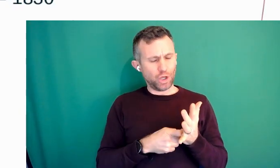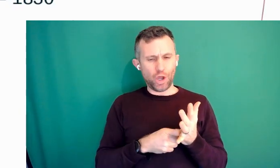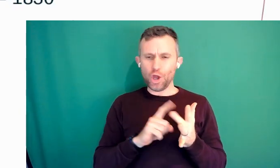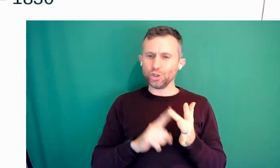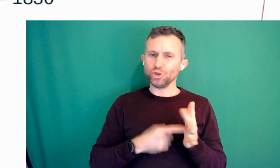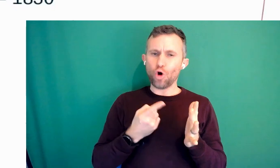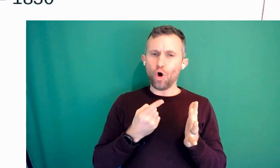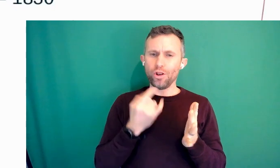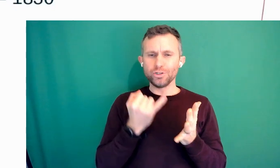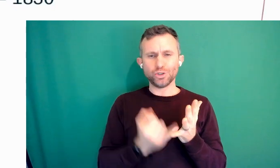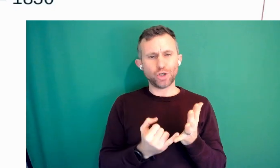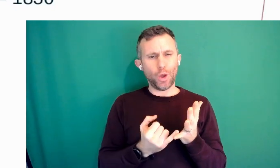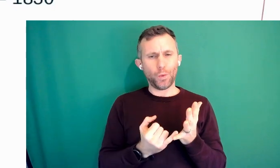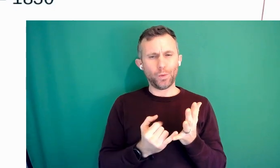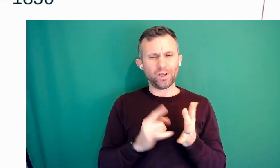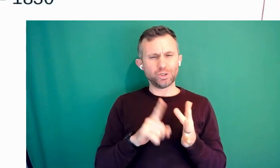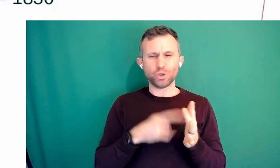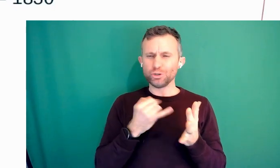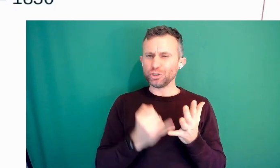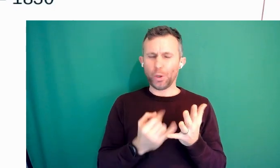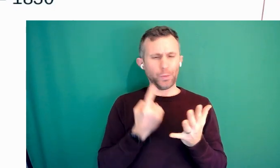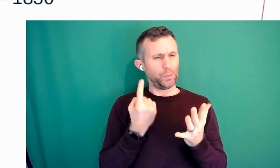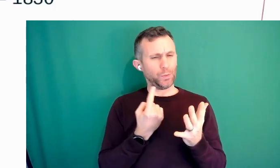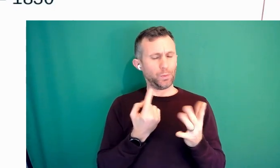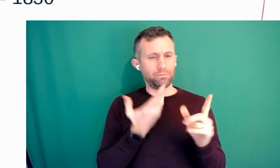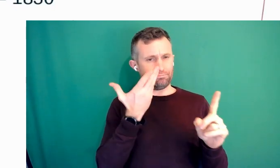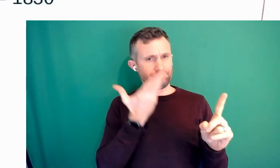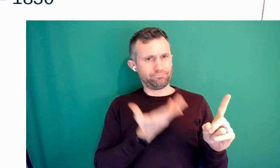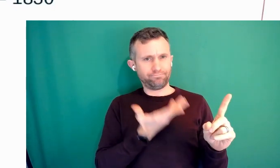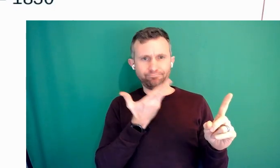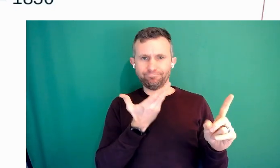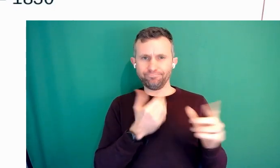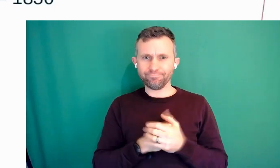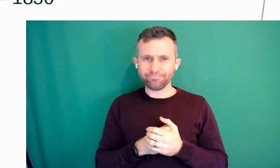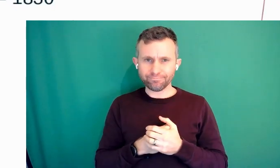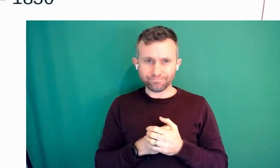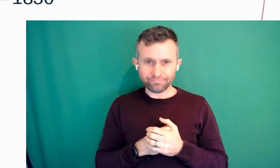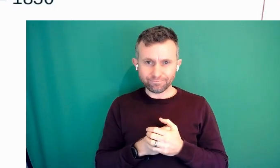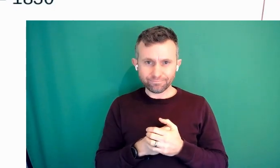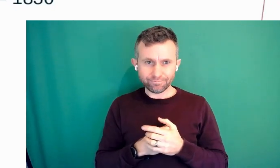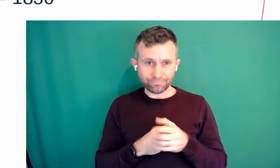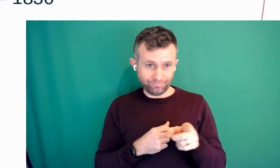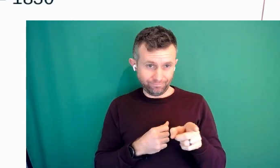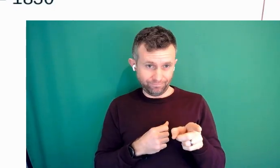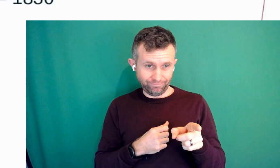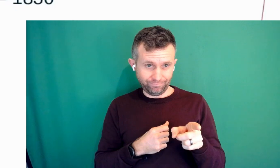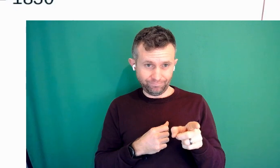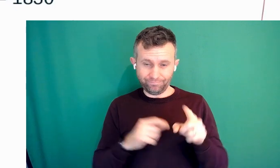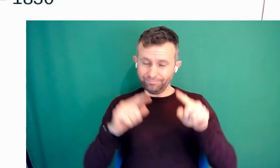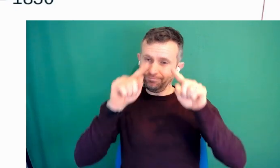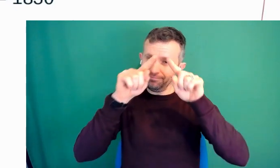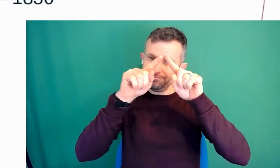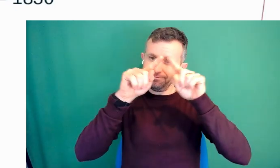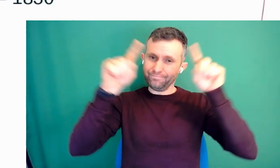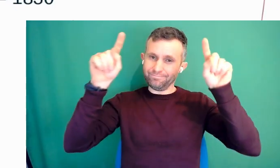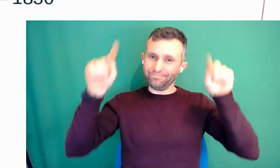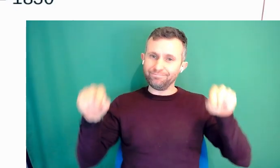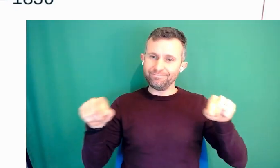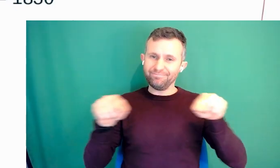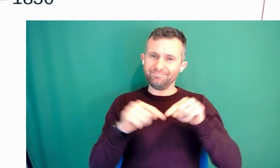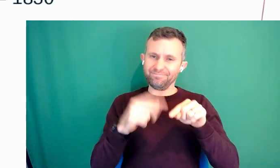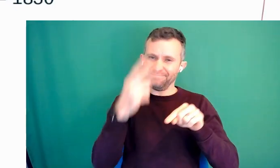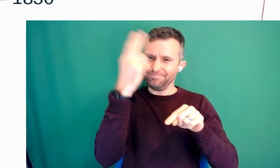colleague. Soane was very pleased with this portrait, particularly because Soane was actually 76 when this was